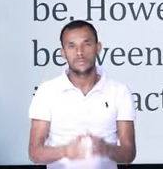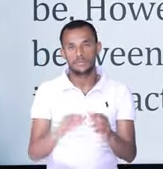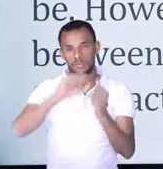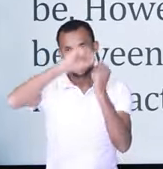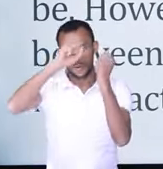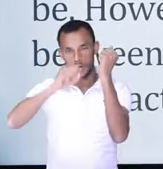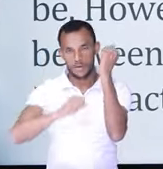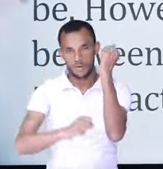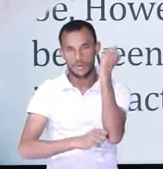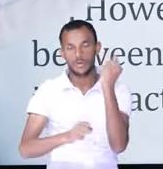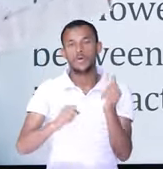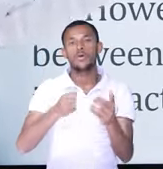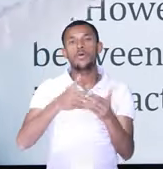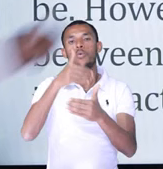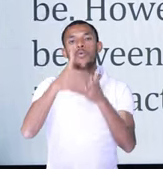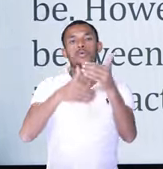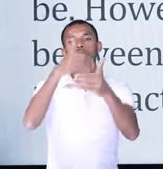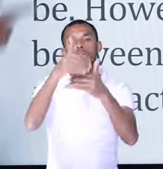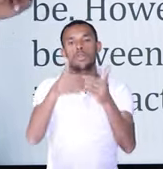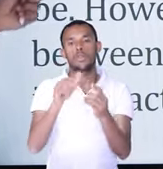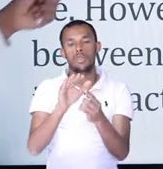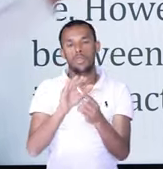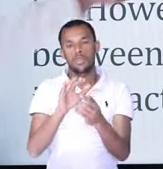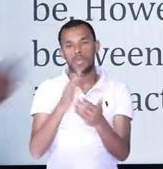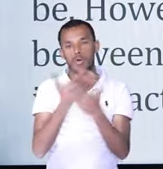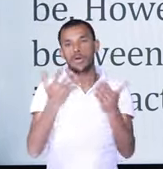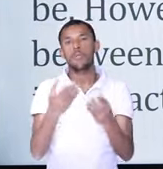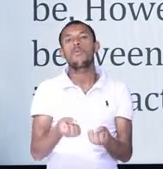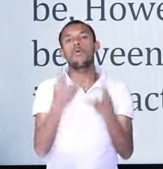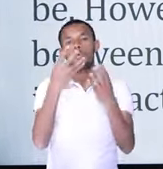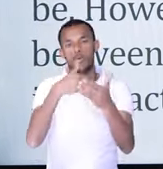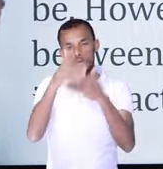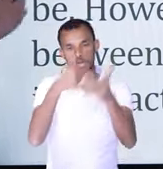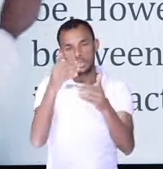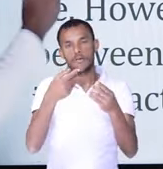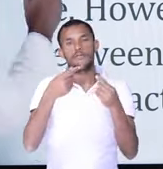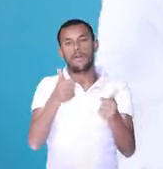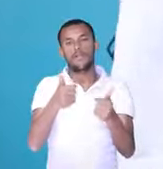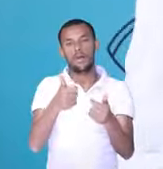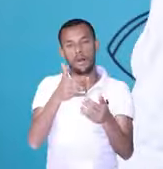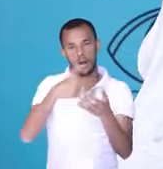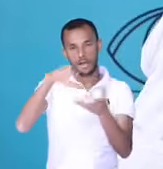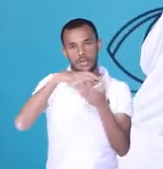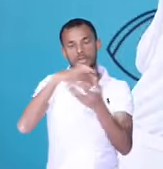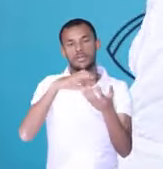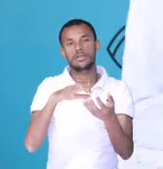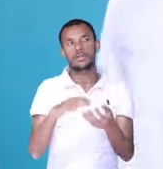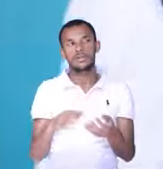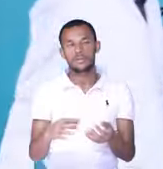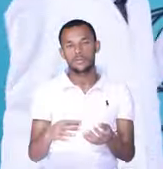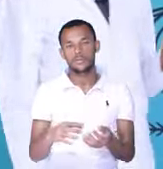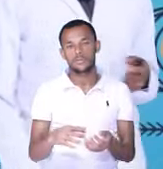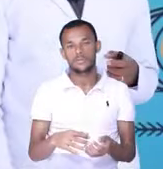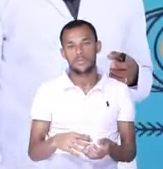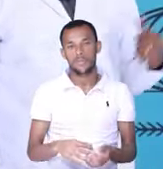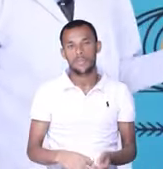According to collision theory, more collisions there are, the faster the rate of the reaction. Yes, the more collisions there are, the faster the rate of